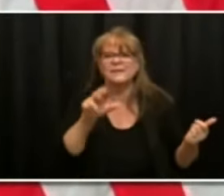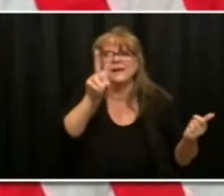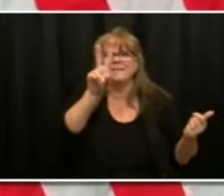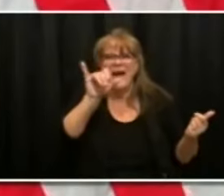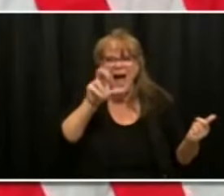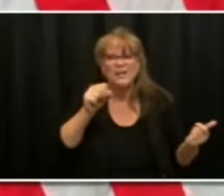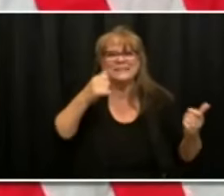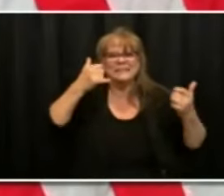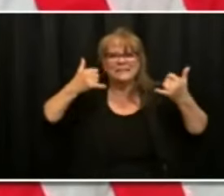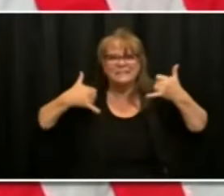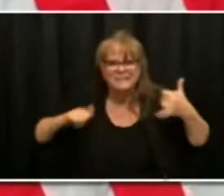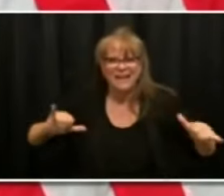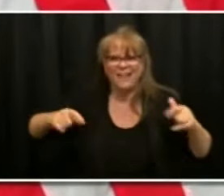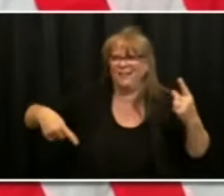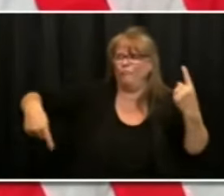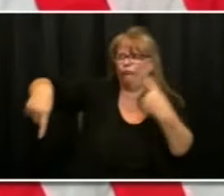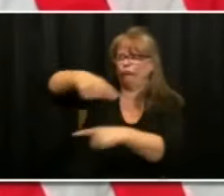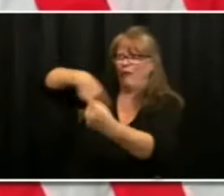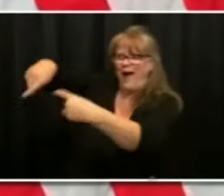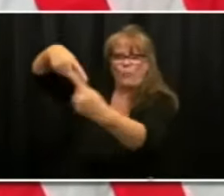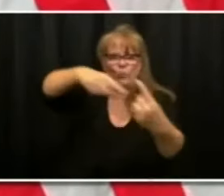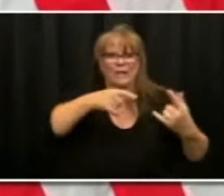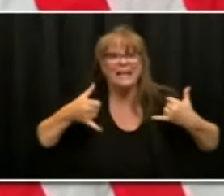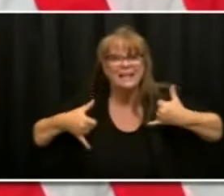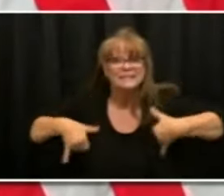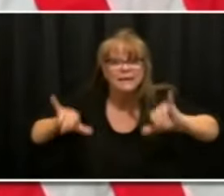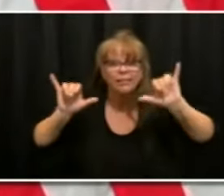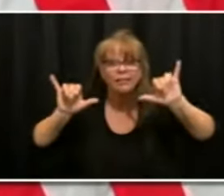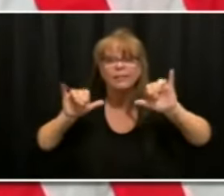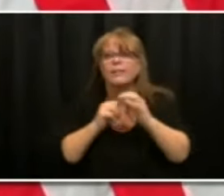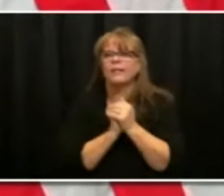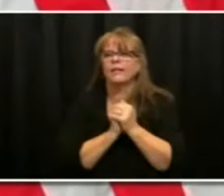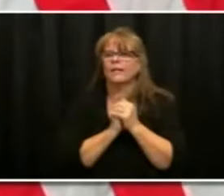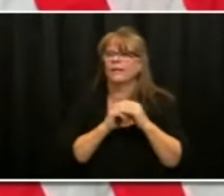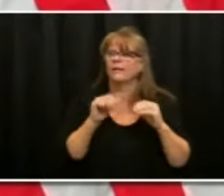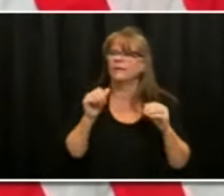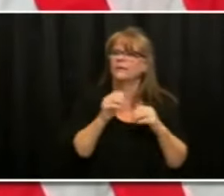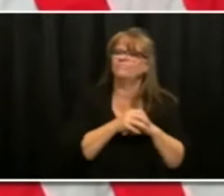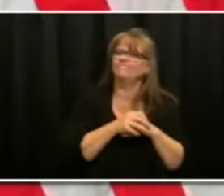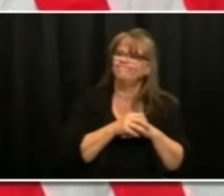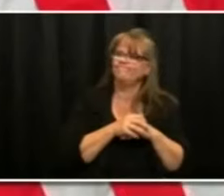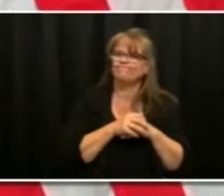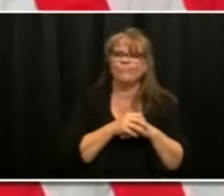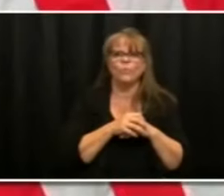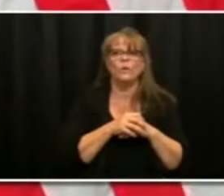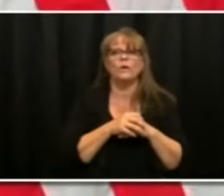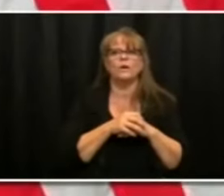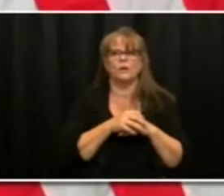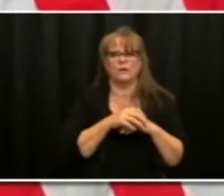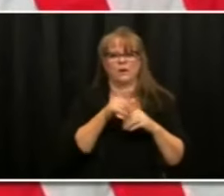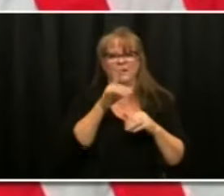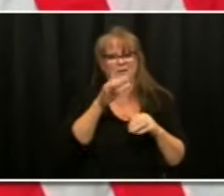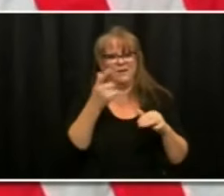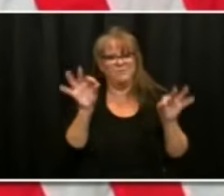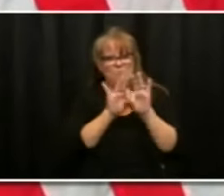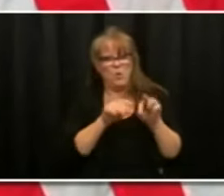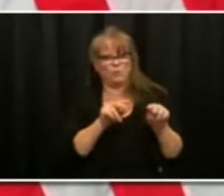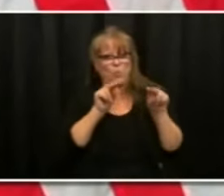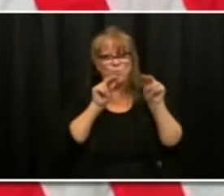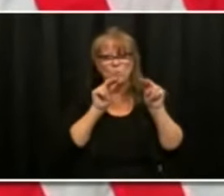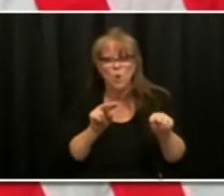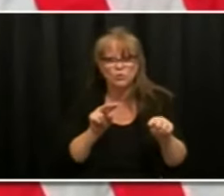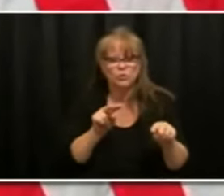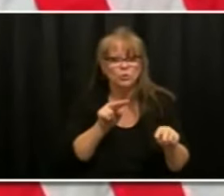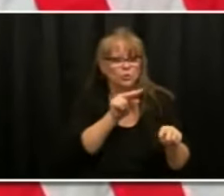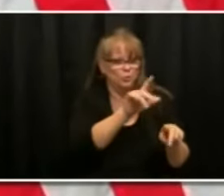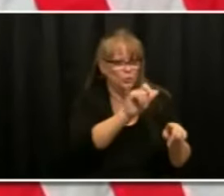deadliness or transmission. There's mutations that allow for traceability of certain strains, but it is the same virus. How it takes